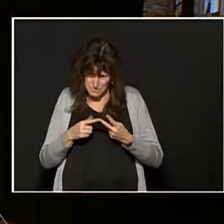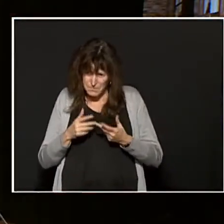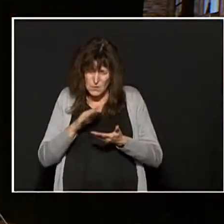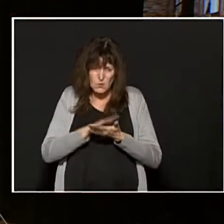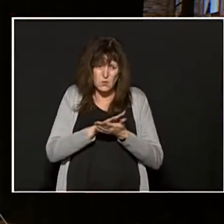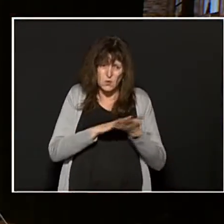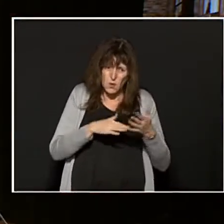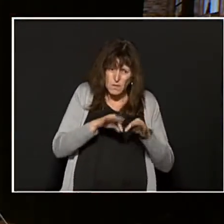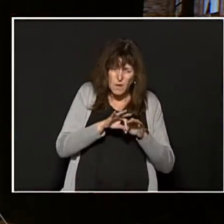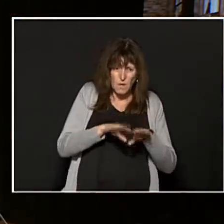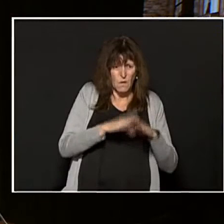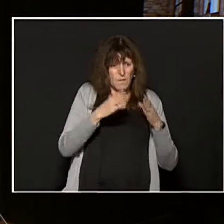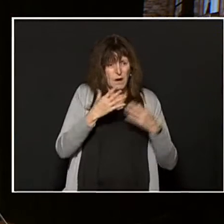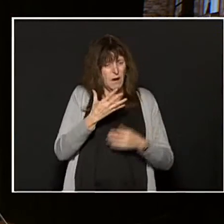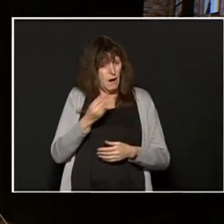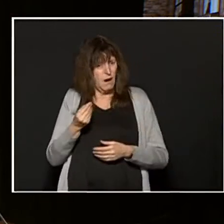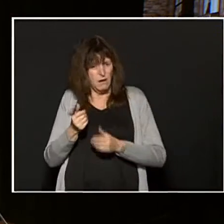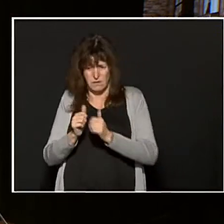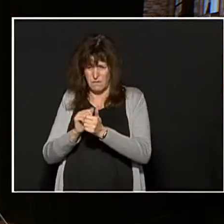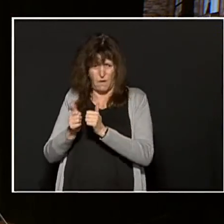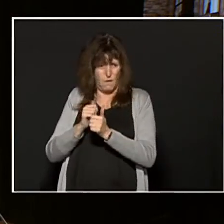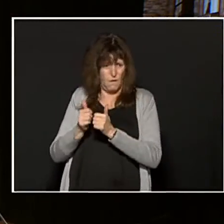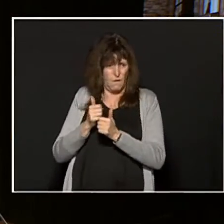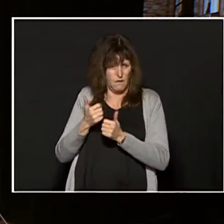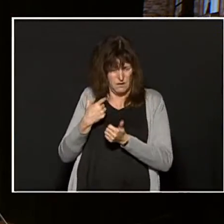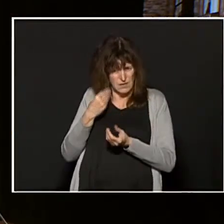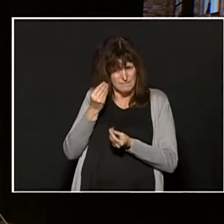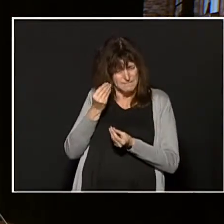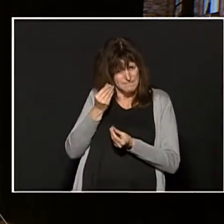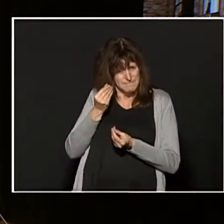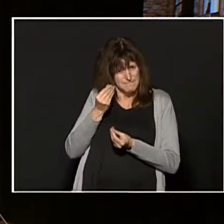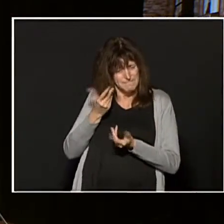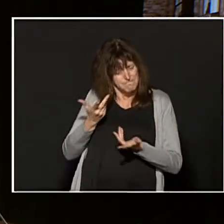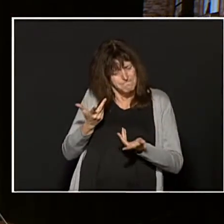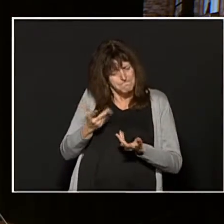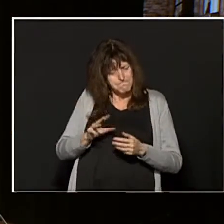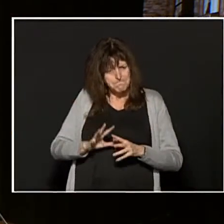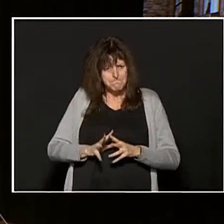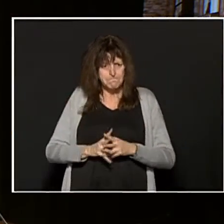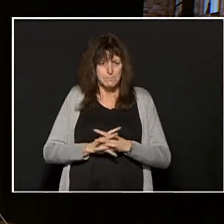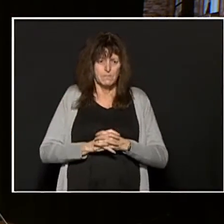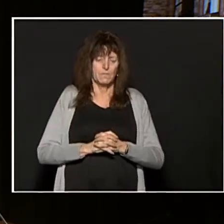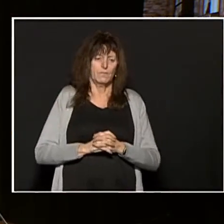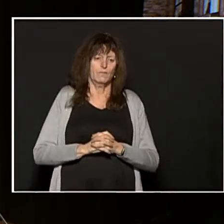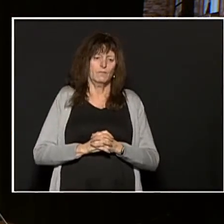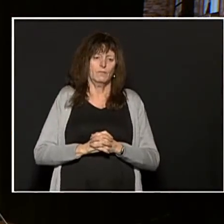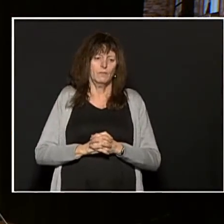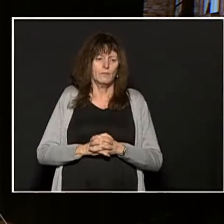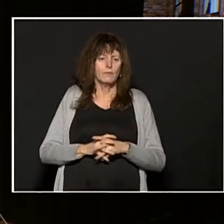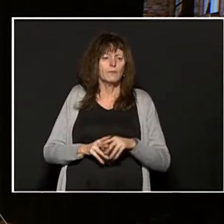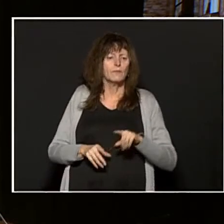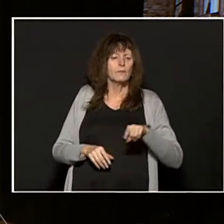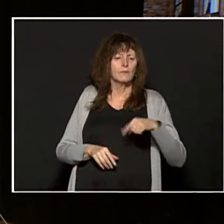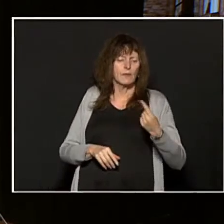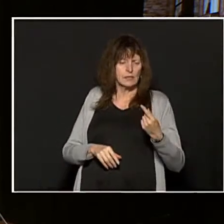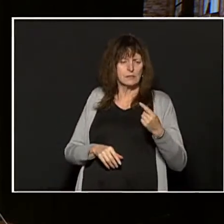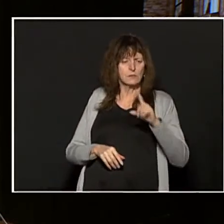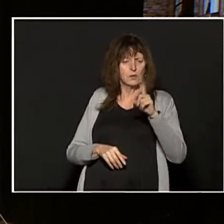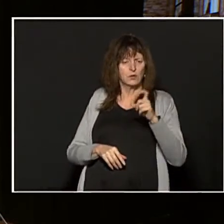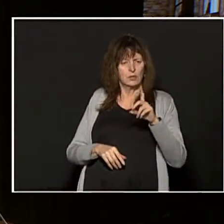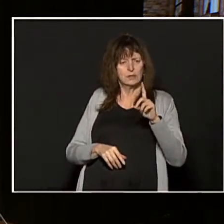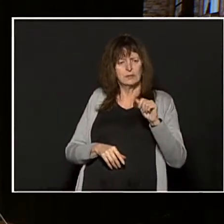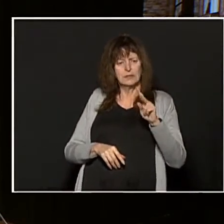question. Next question comes from David Woodard from Global News. Dave, please go ahead.